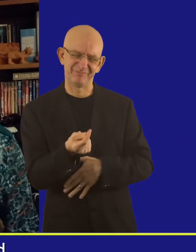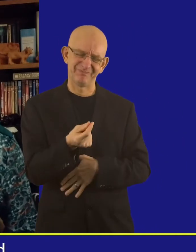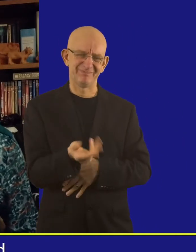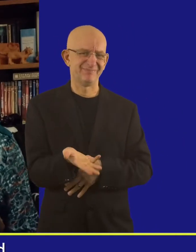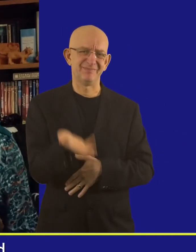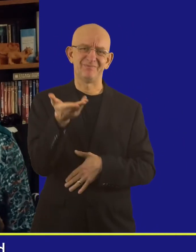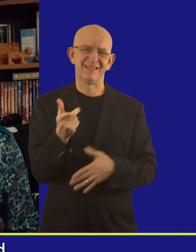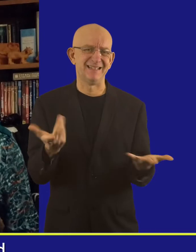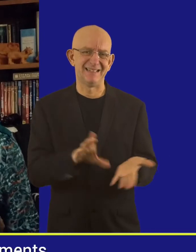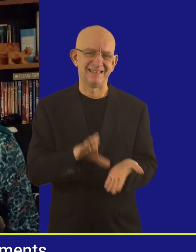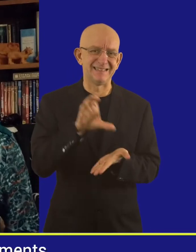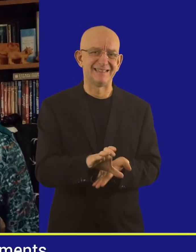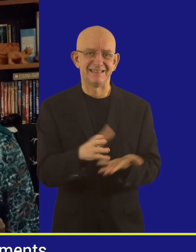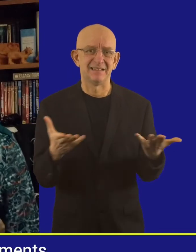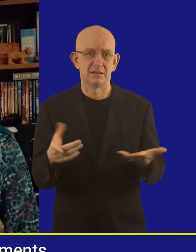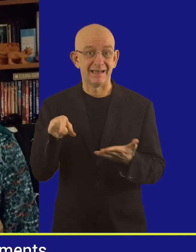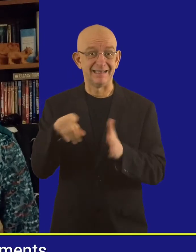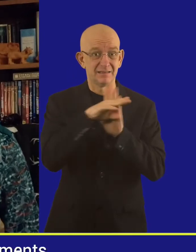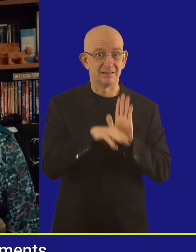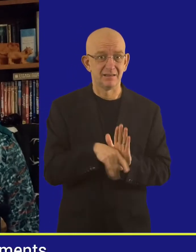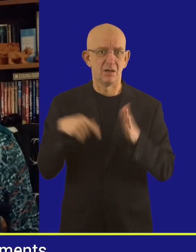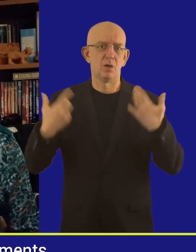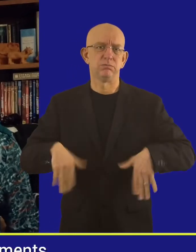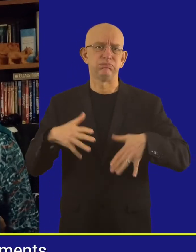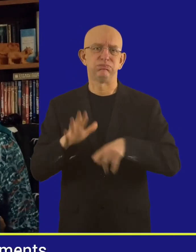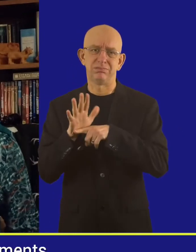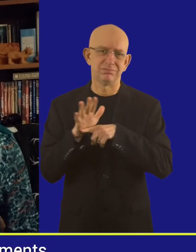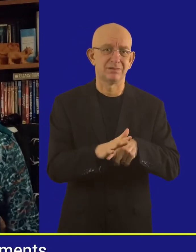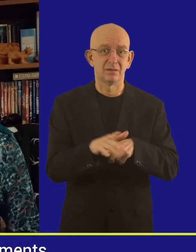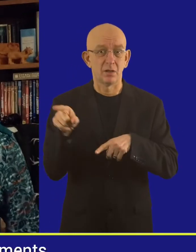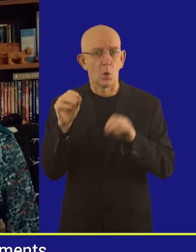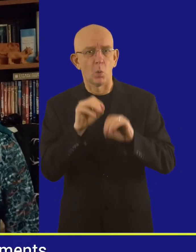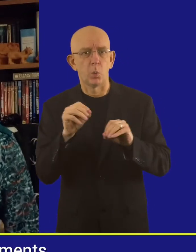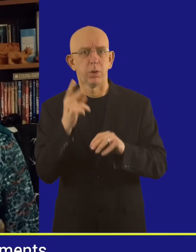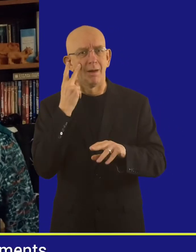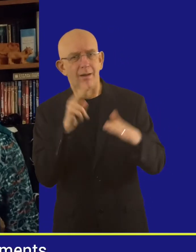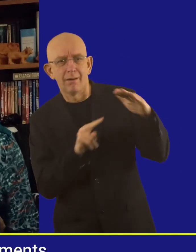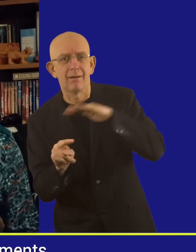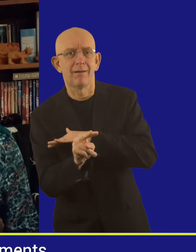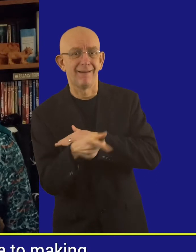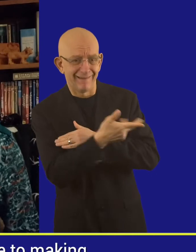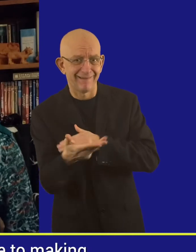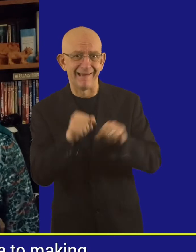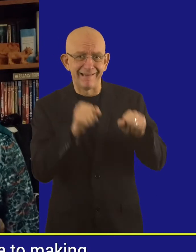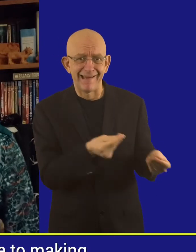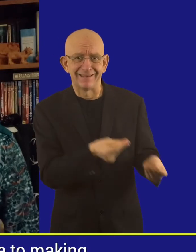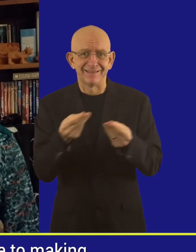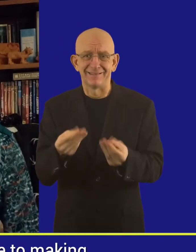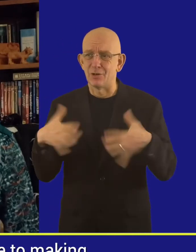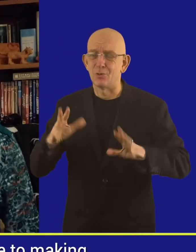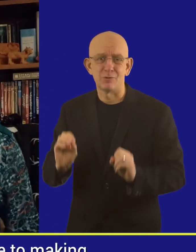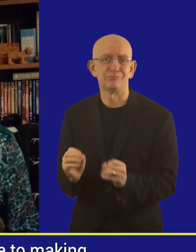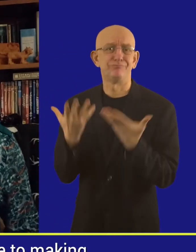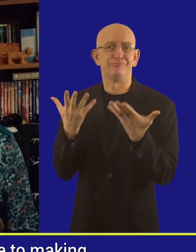cost too much. These immigration requirements disregard the endless ways immigrants with disabilities and health conditions contribute